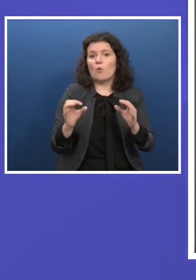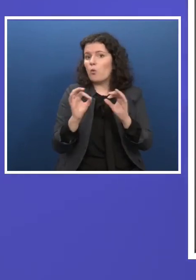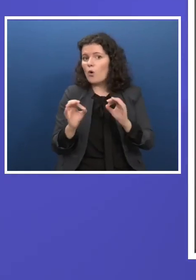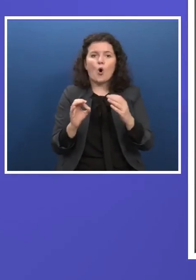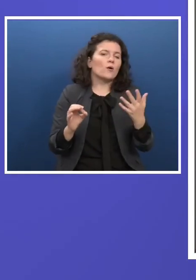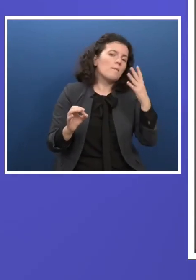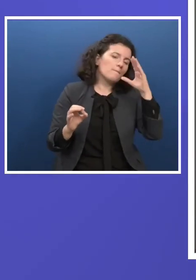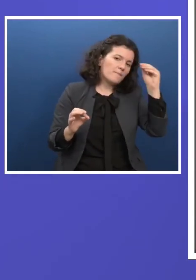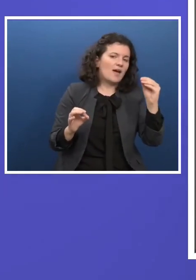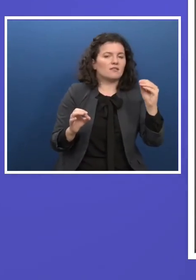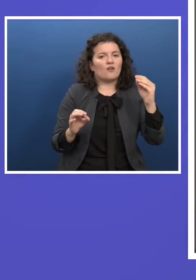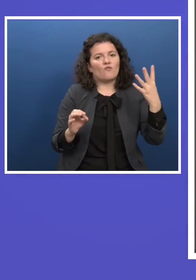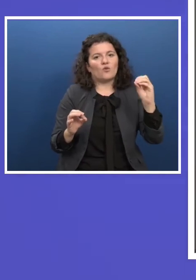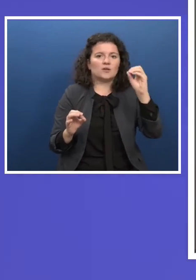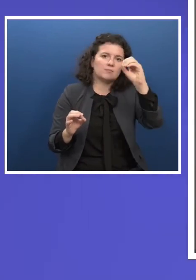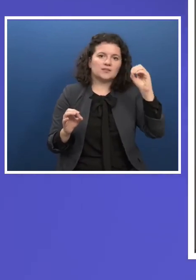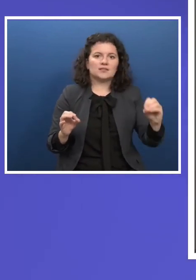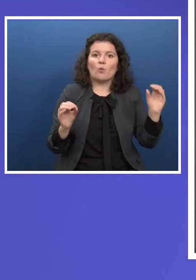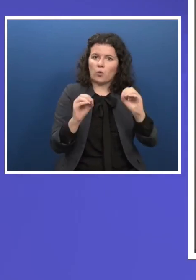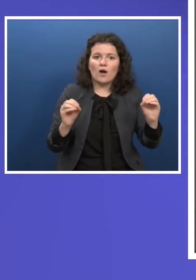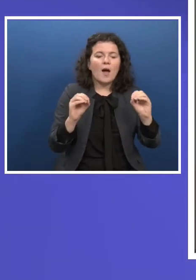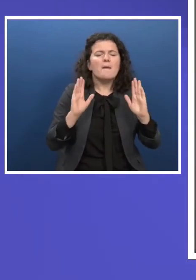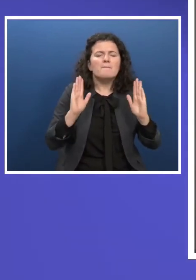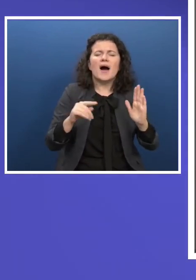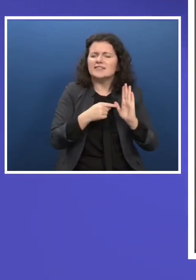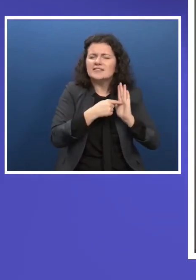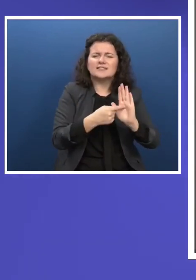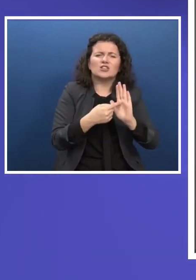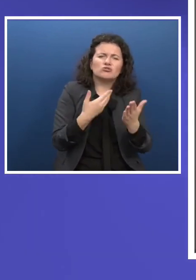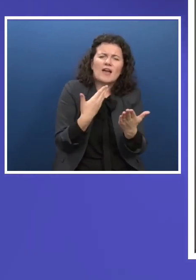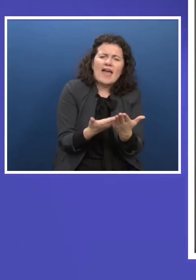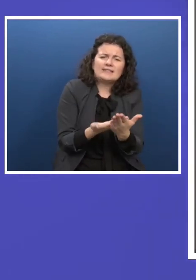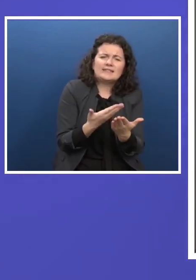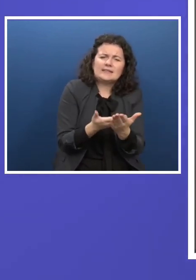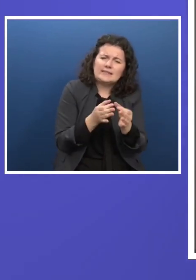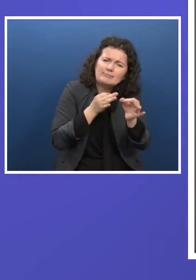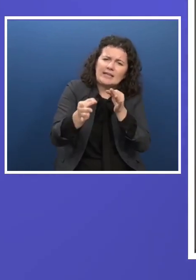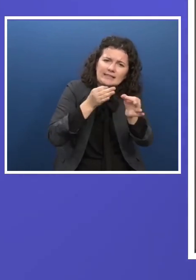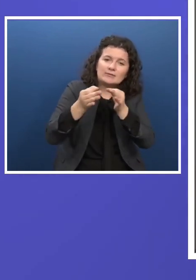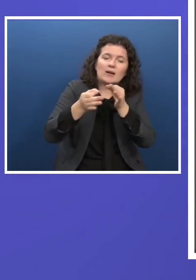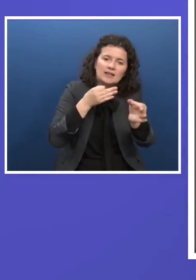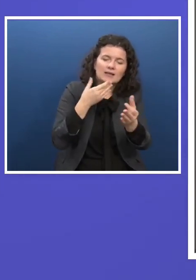boards, there is then possibility to explain that, and we can have also